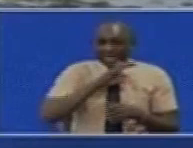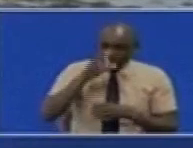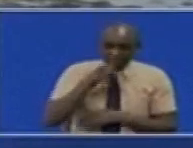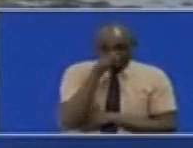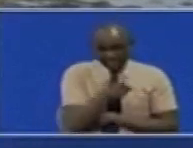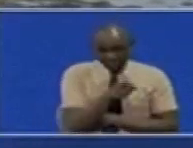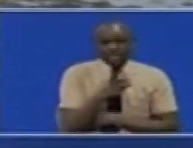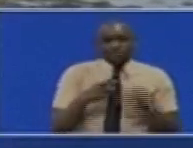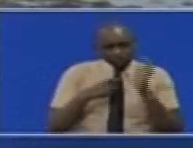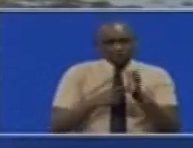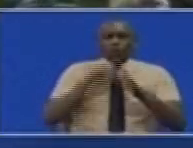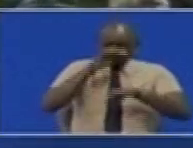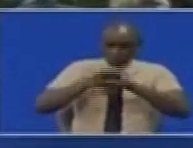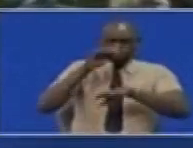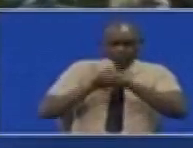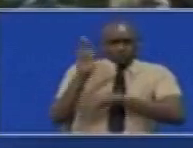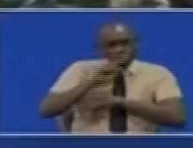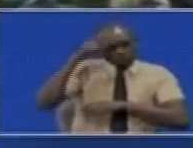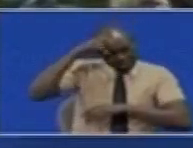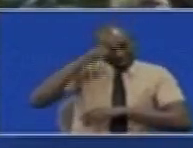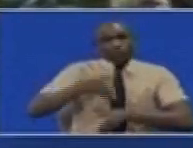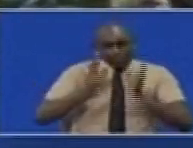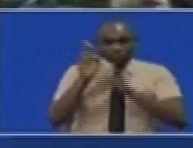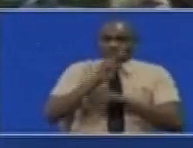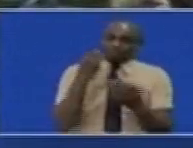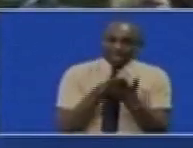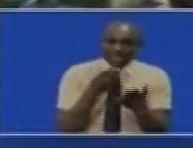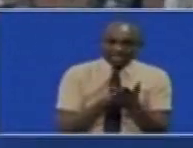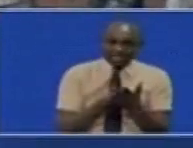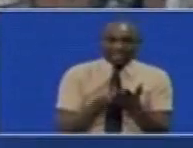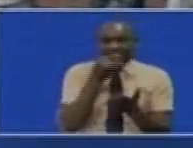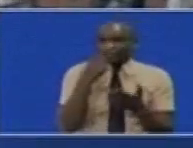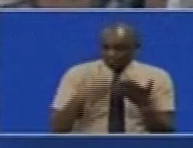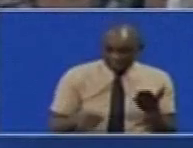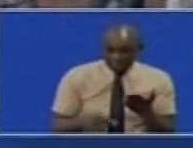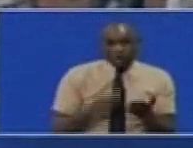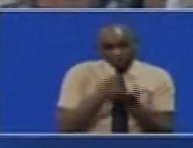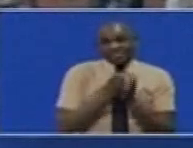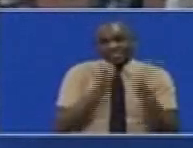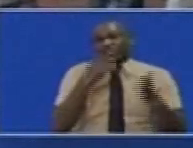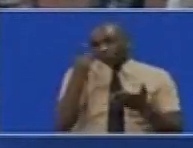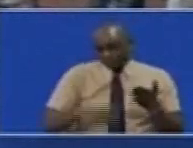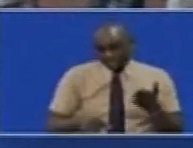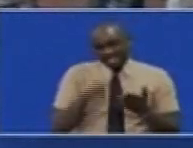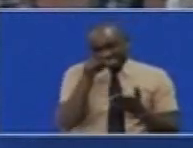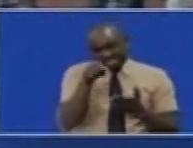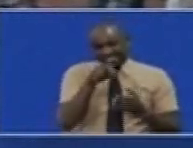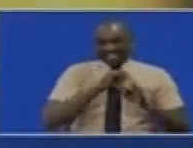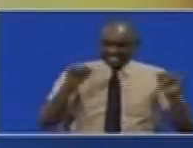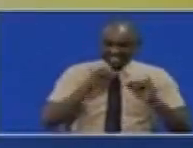that have exhibited prudent utilization of public funds. This notwithstanding, the Auditor General wants an even cleaner